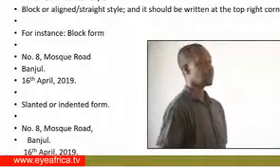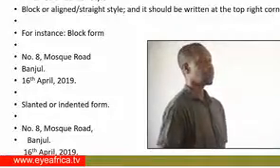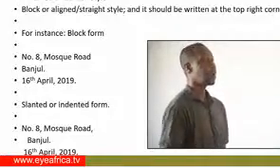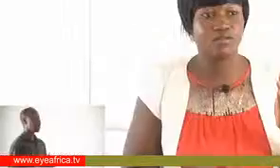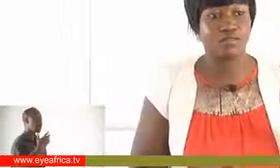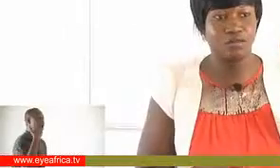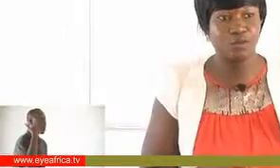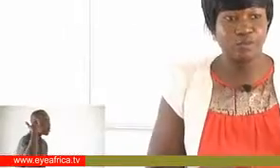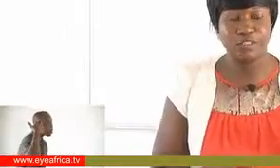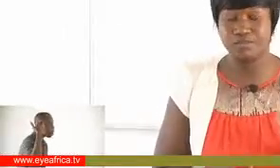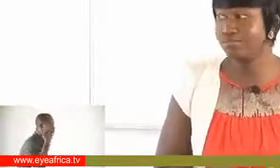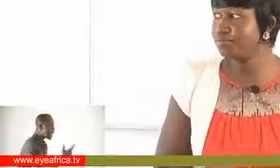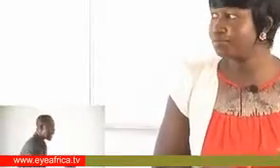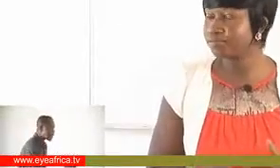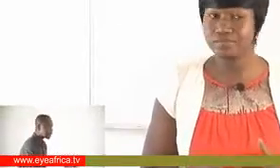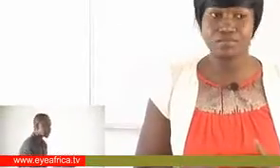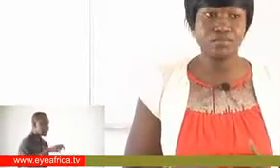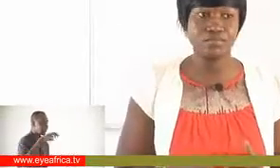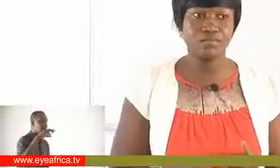Number 8 Musk Road,